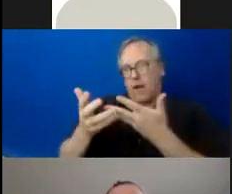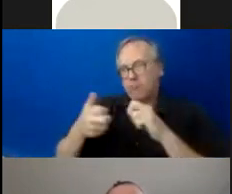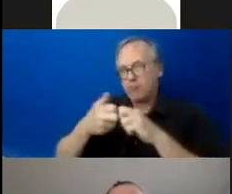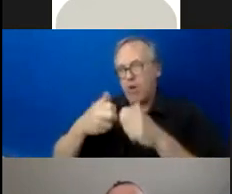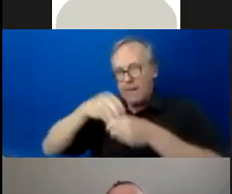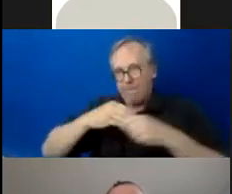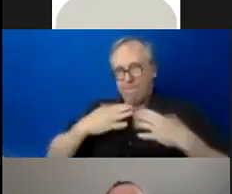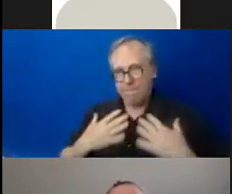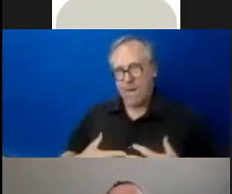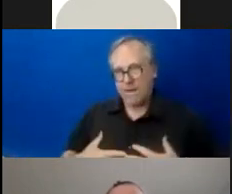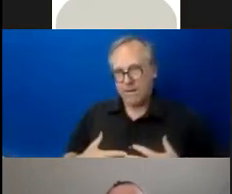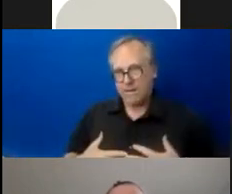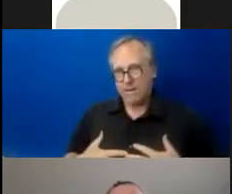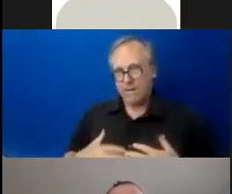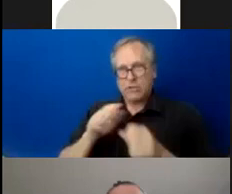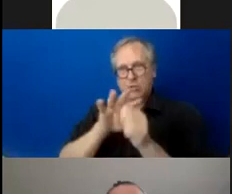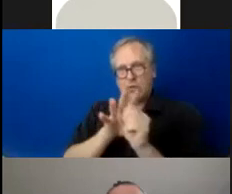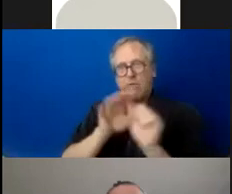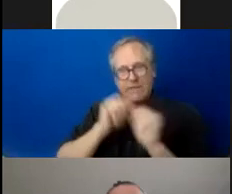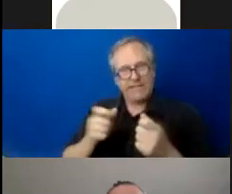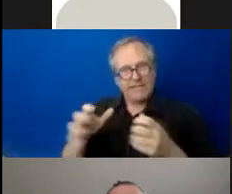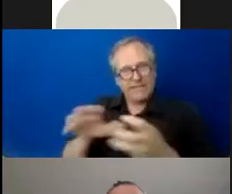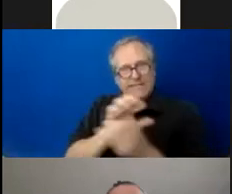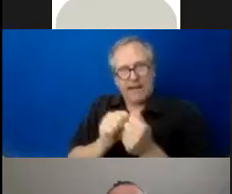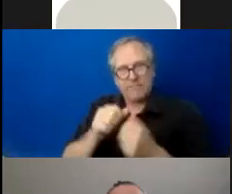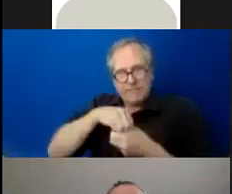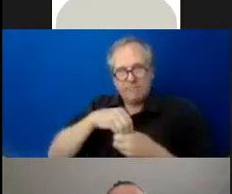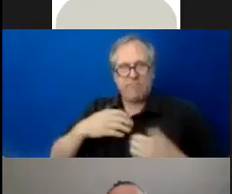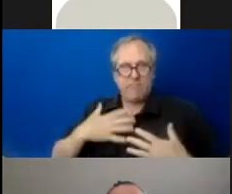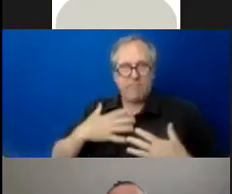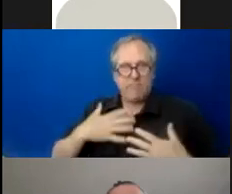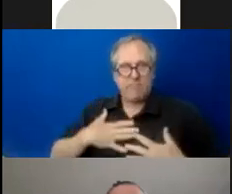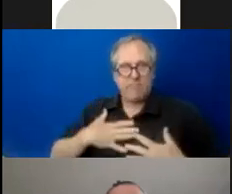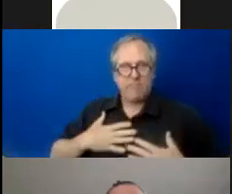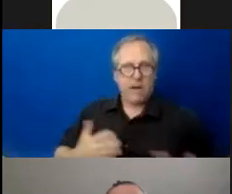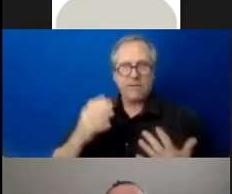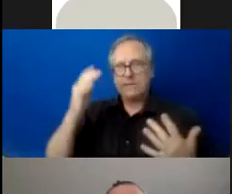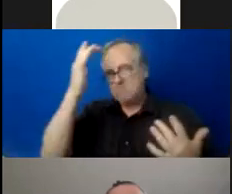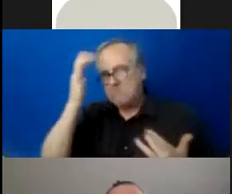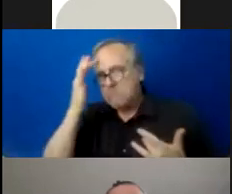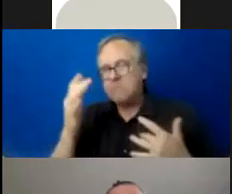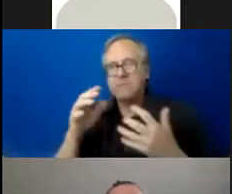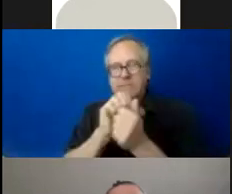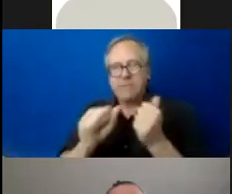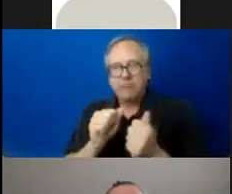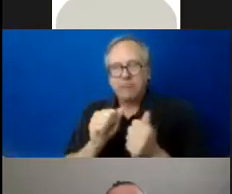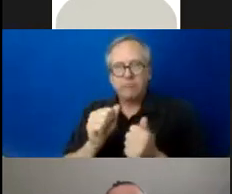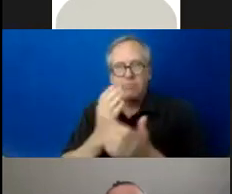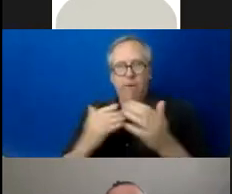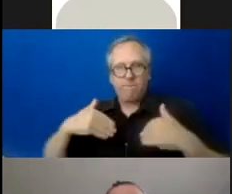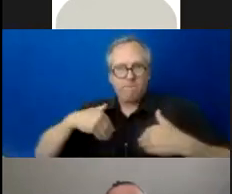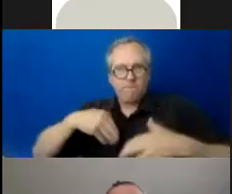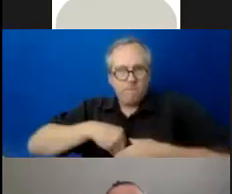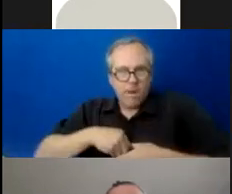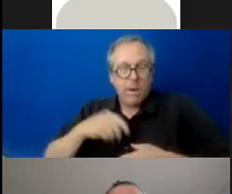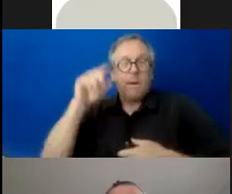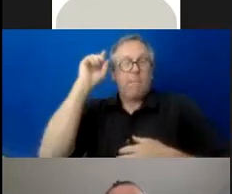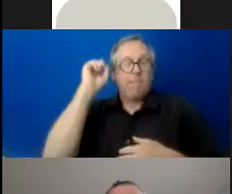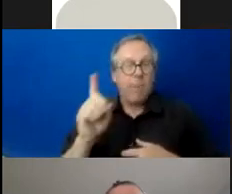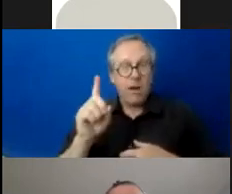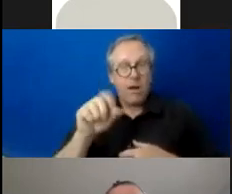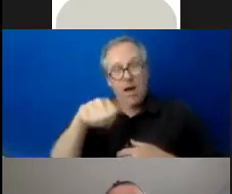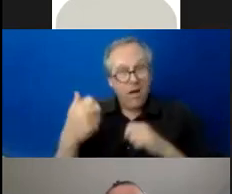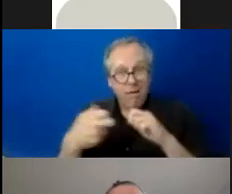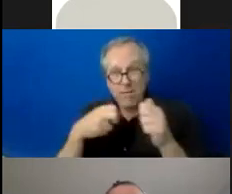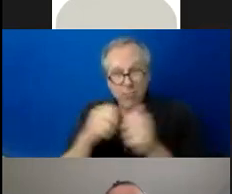It can cause direct injury and illness. But the other problem is on the other end, when your immune system is